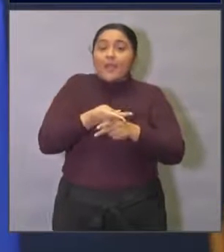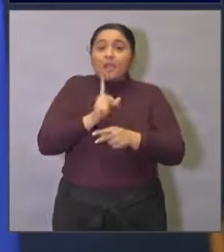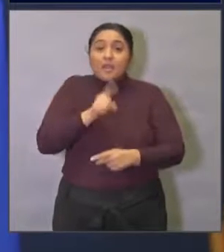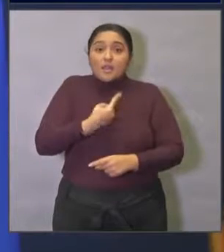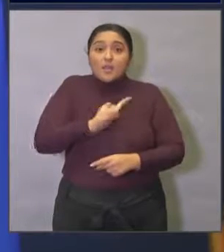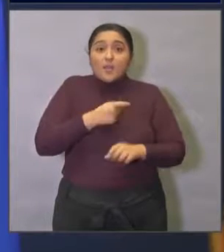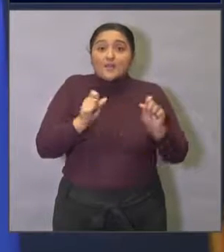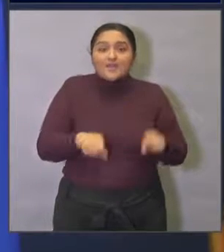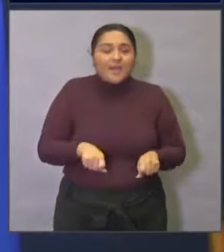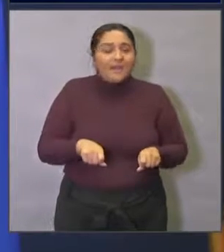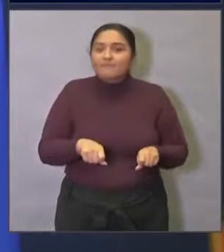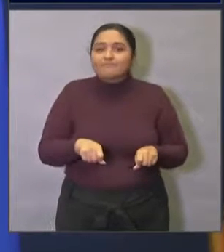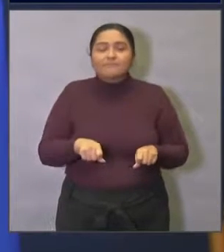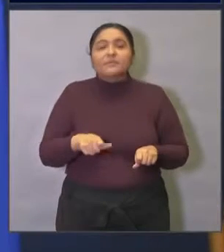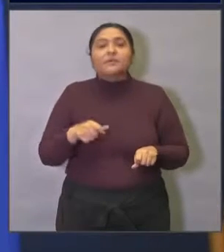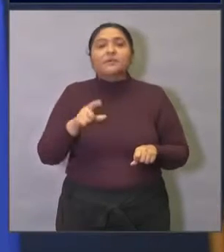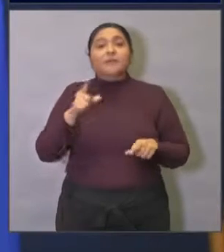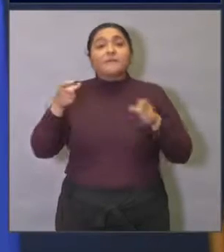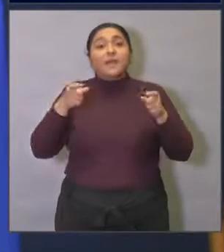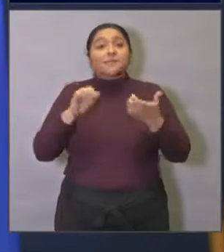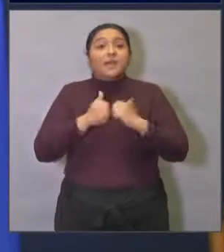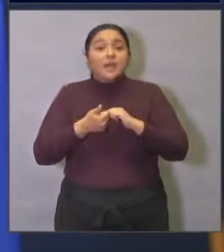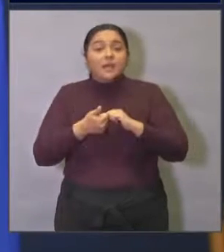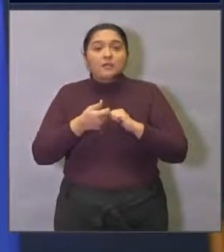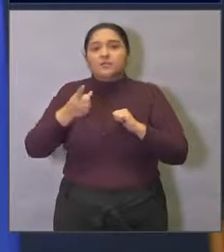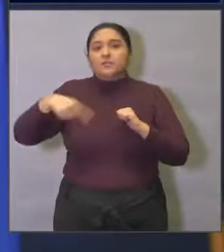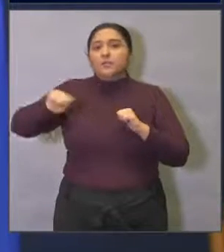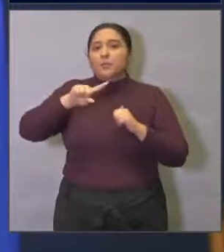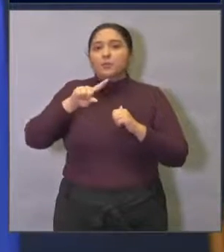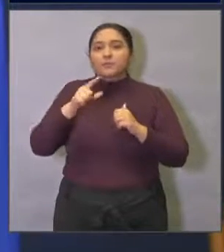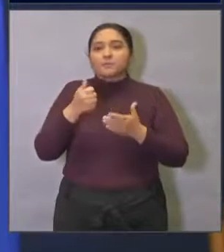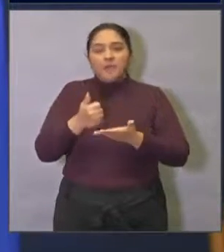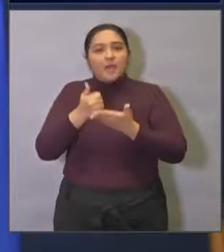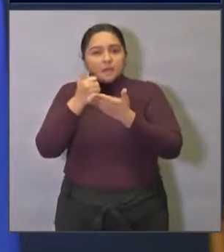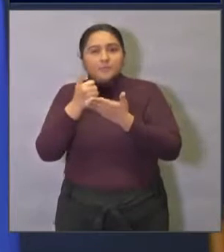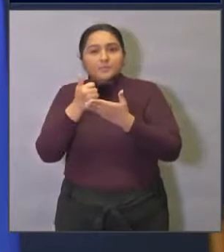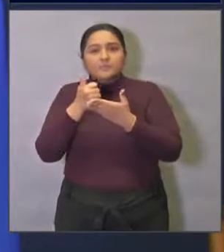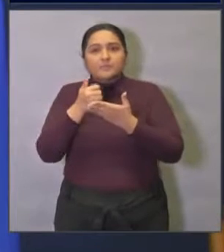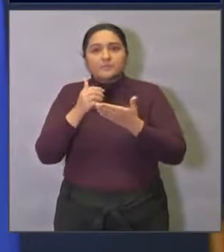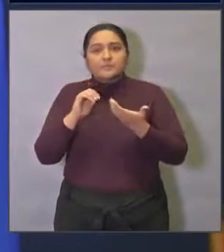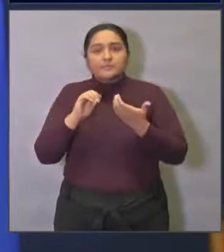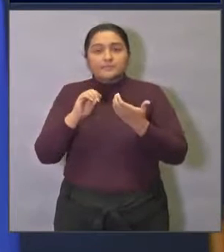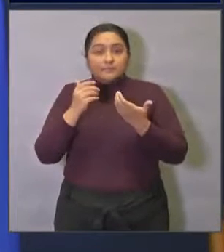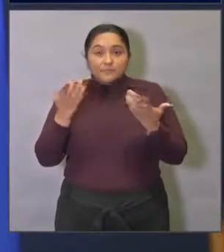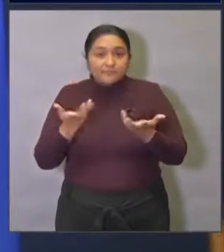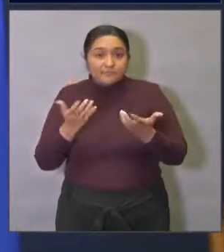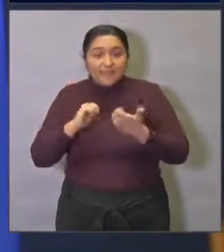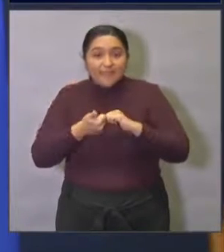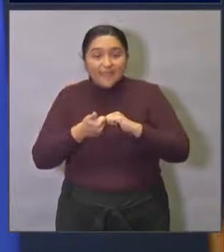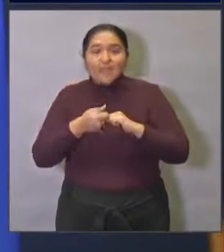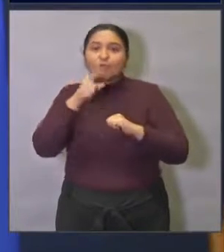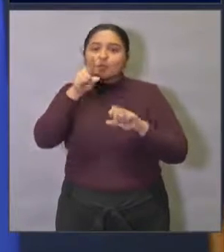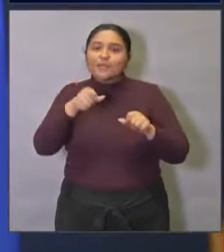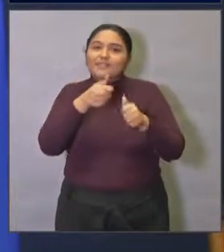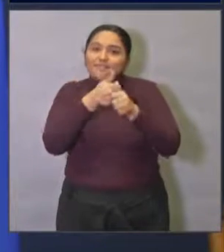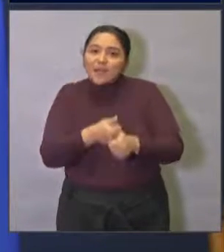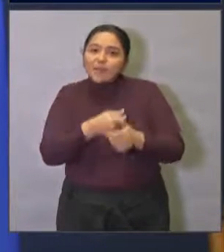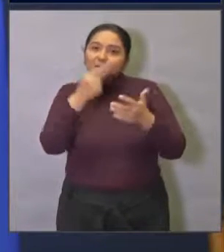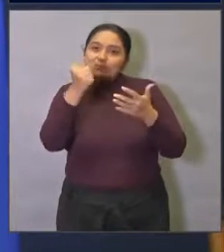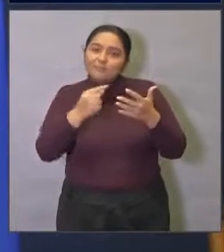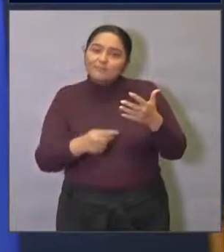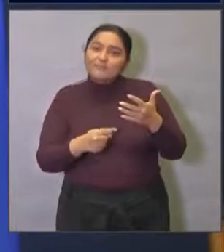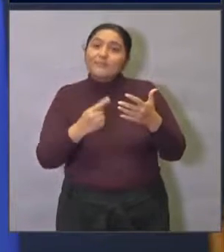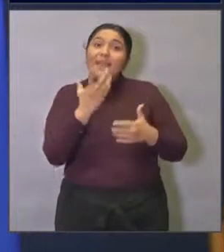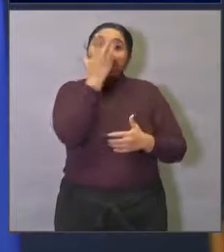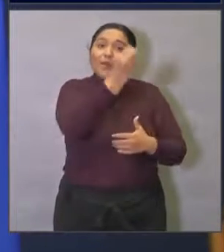the only way to manage this pandemic is through your help by doing everything that is recommended to limit the amount of time that you go outside,